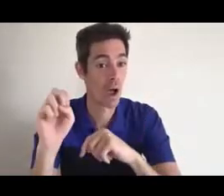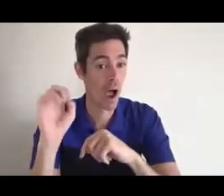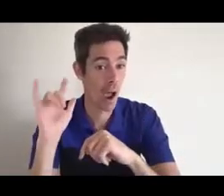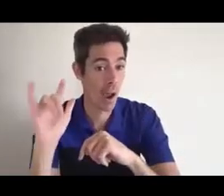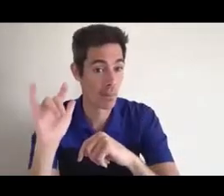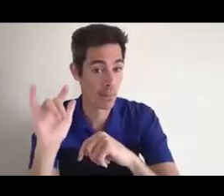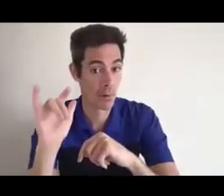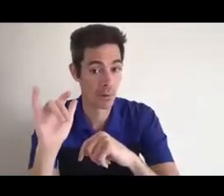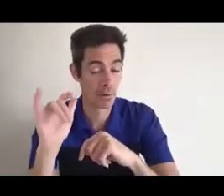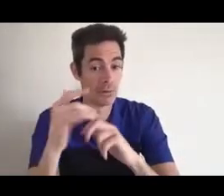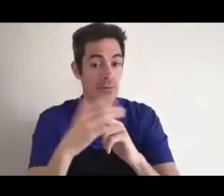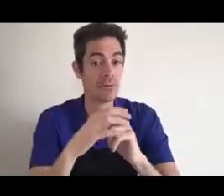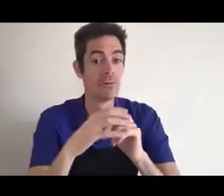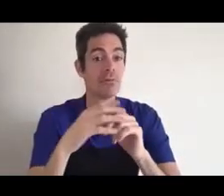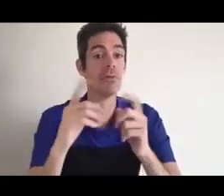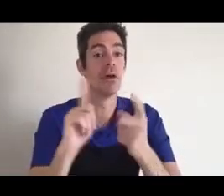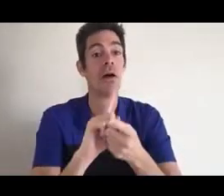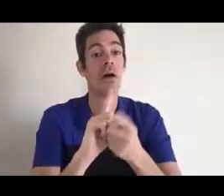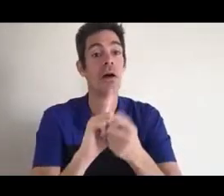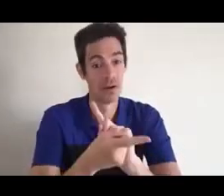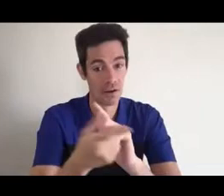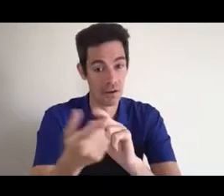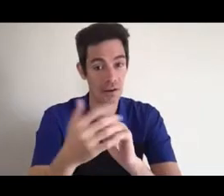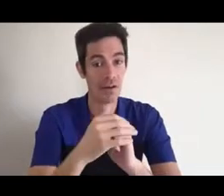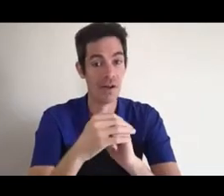Walk to the airport.